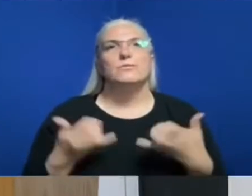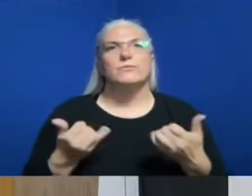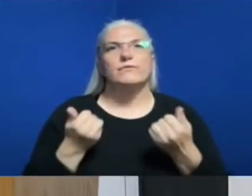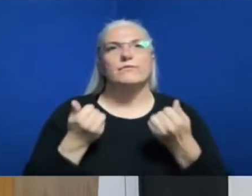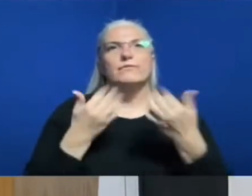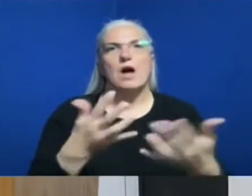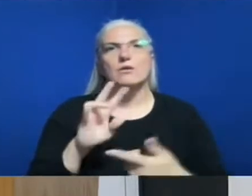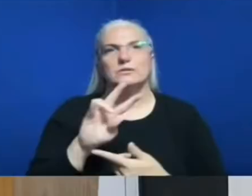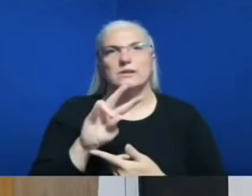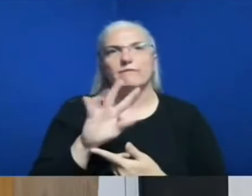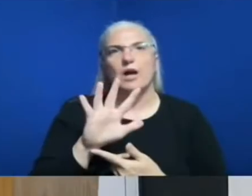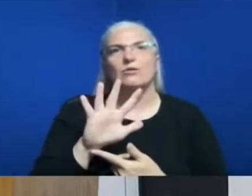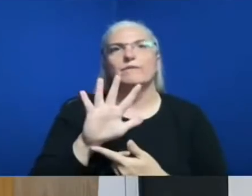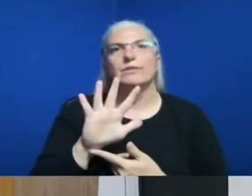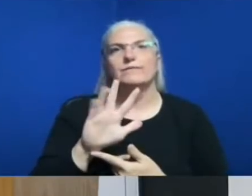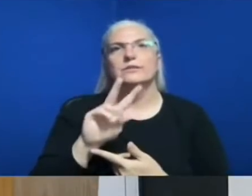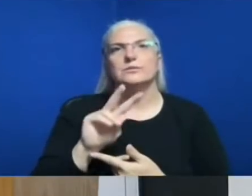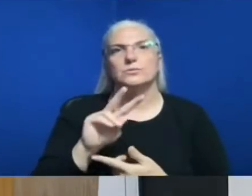752,920 acres and